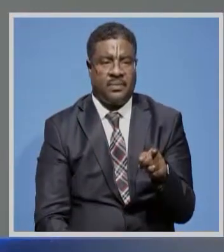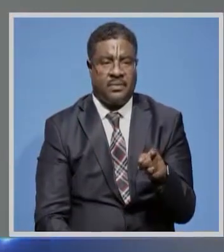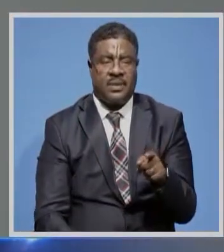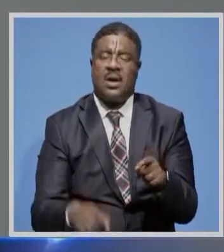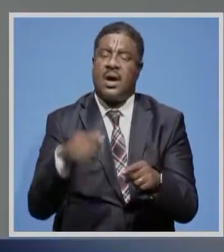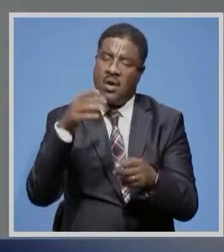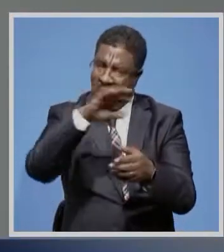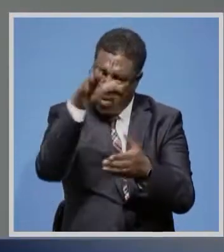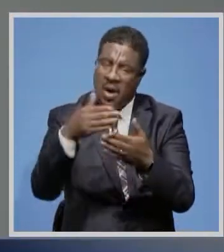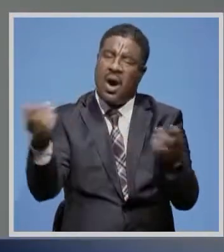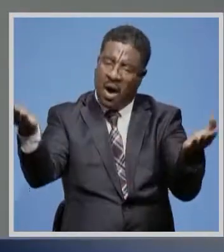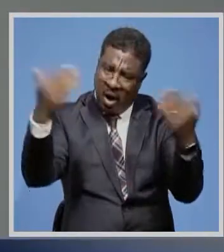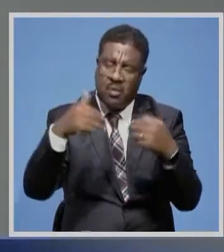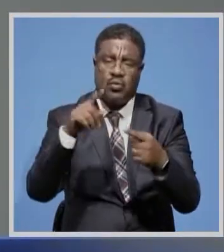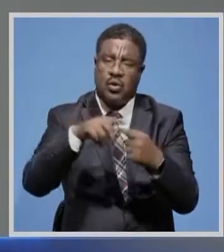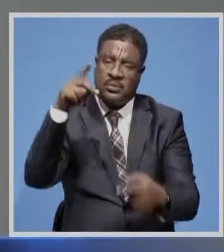PF.